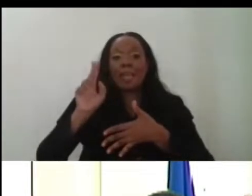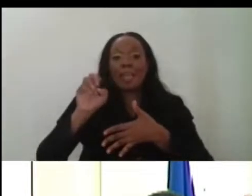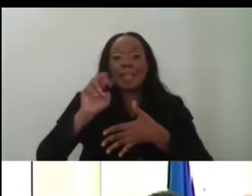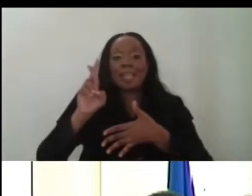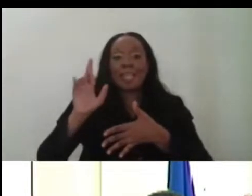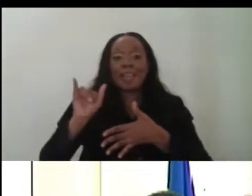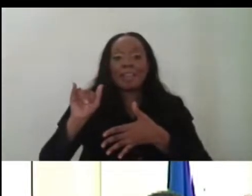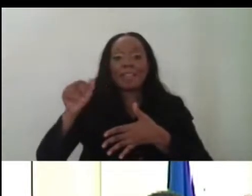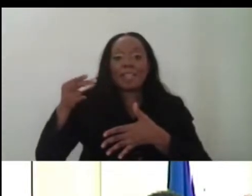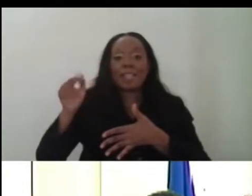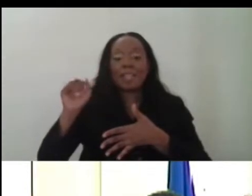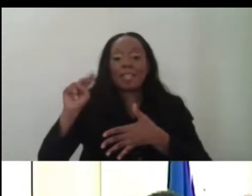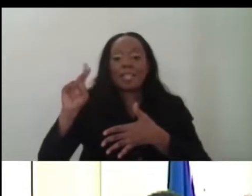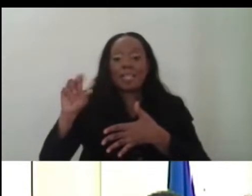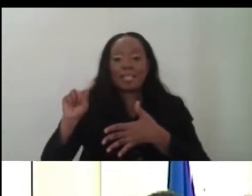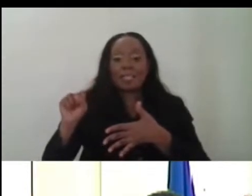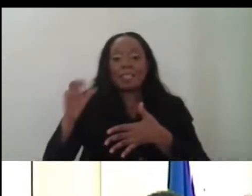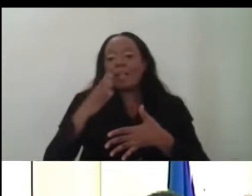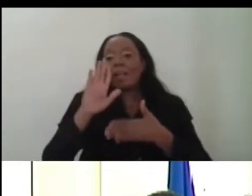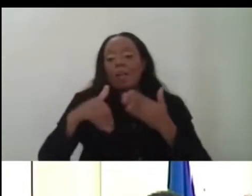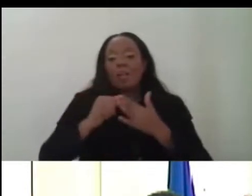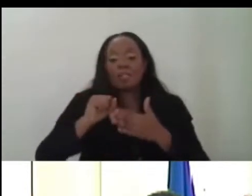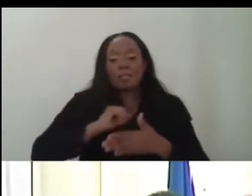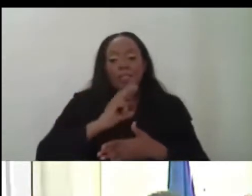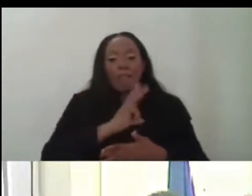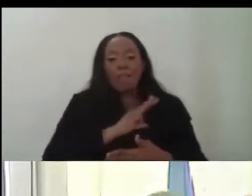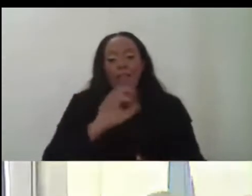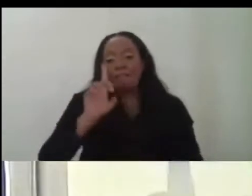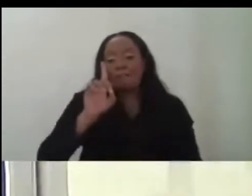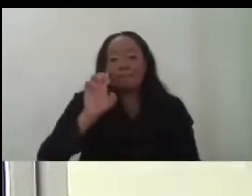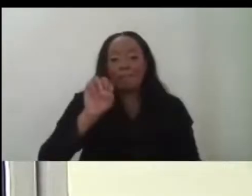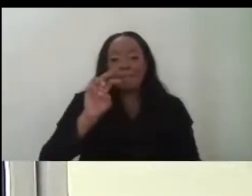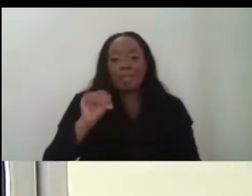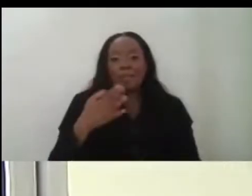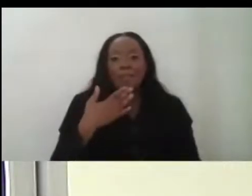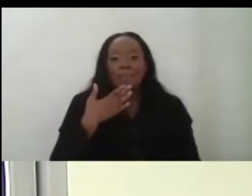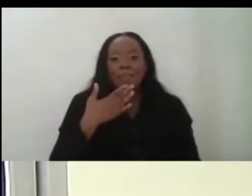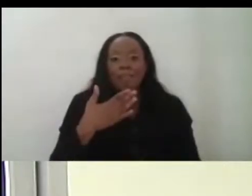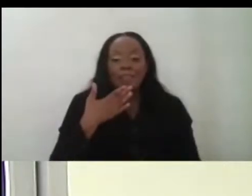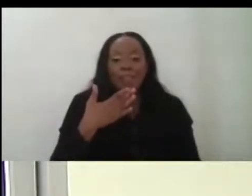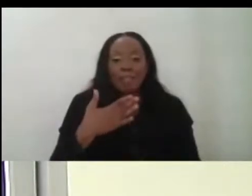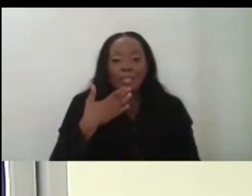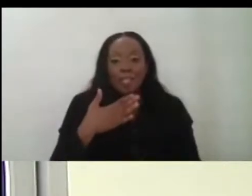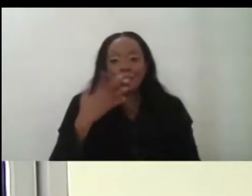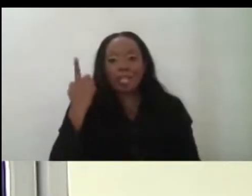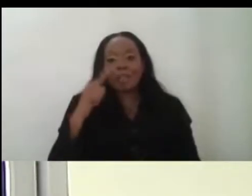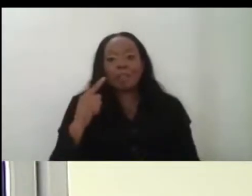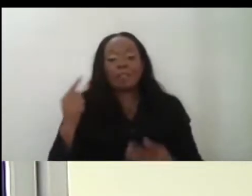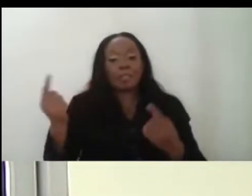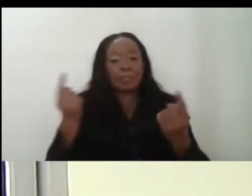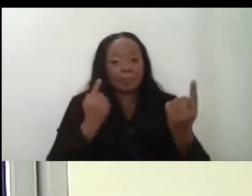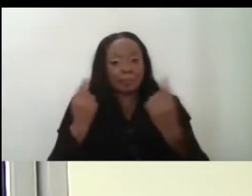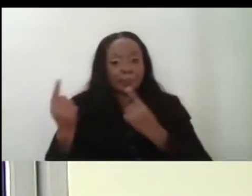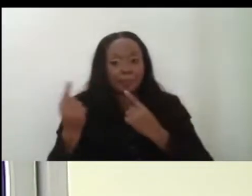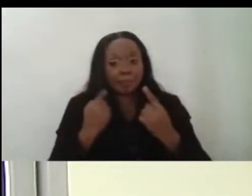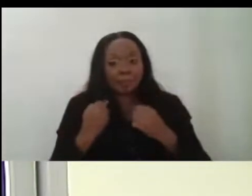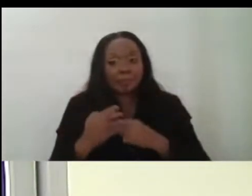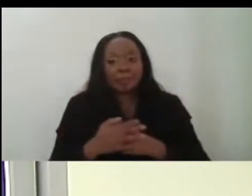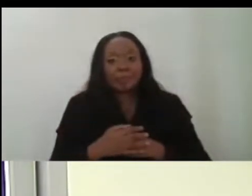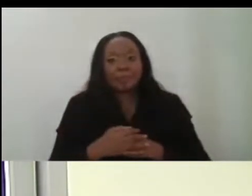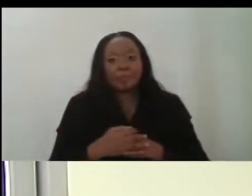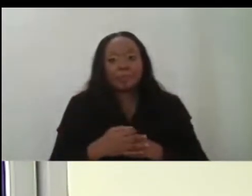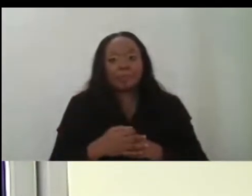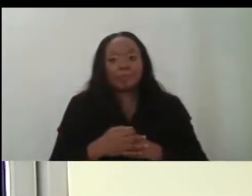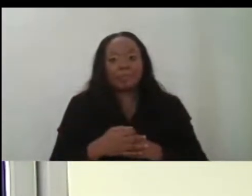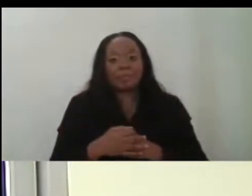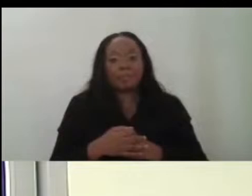the members of staff here, we want to thank all of you for making the effort and seeing this as being a